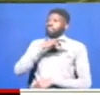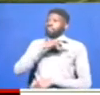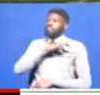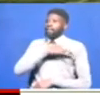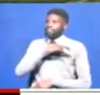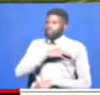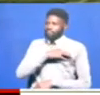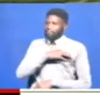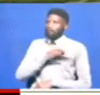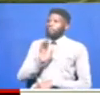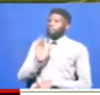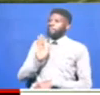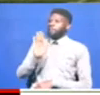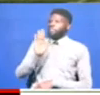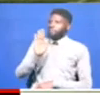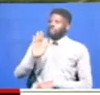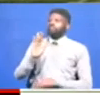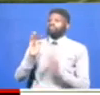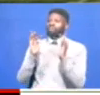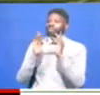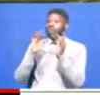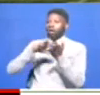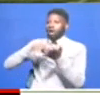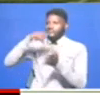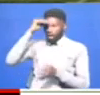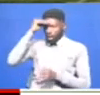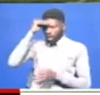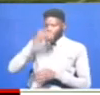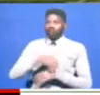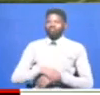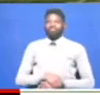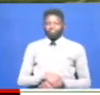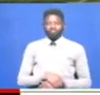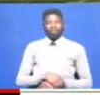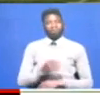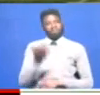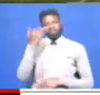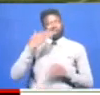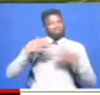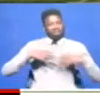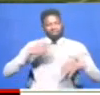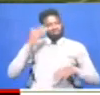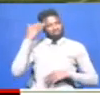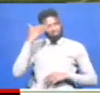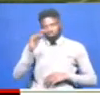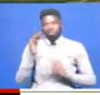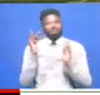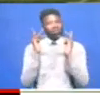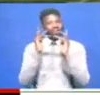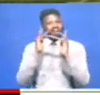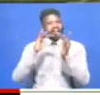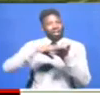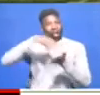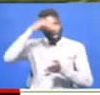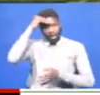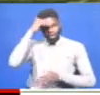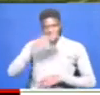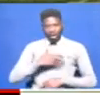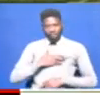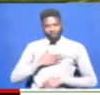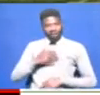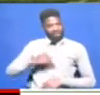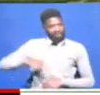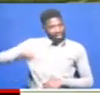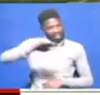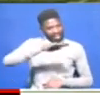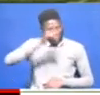For some of the people, nobody knew about online learning, and more so in our area where our students are coming from remote